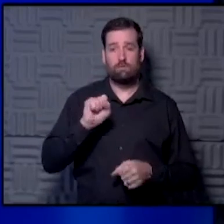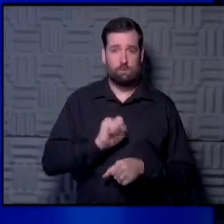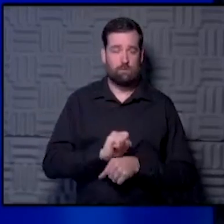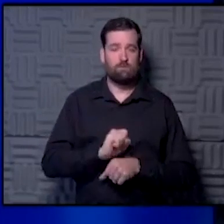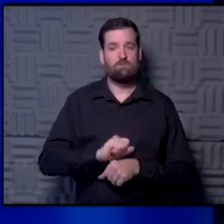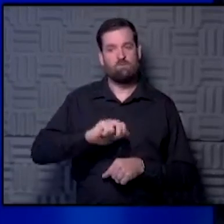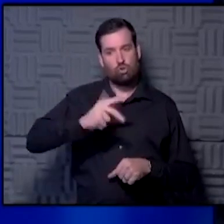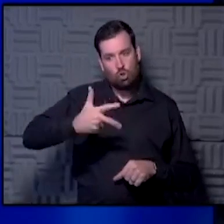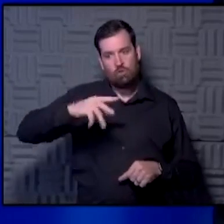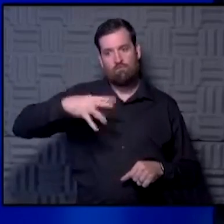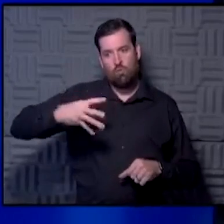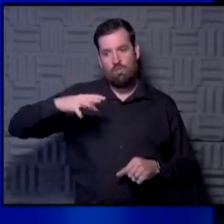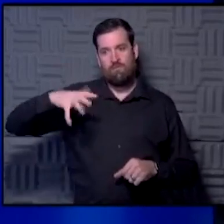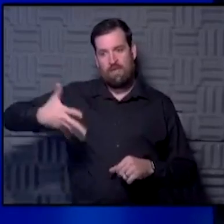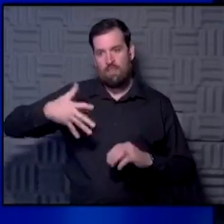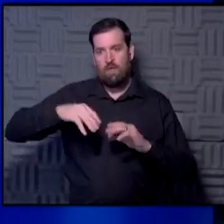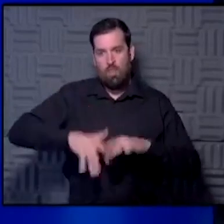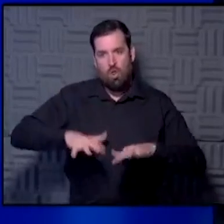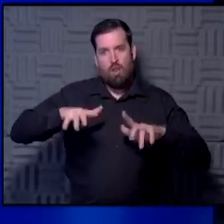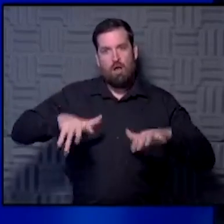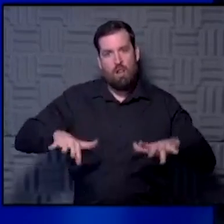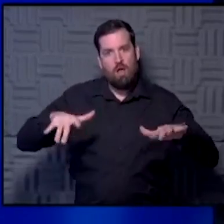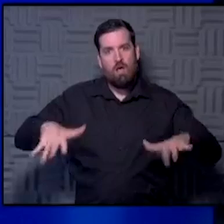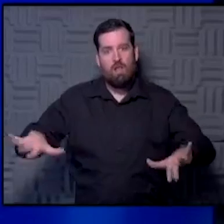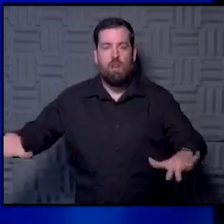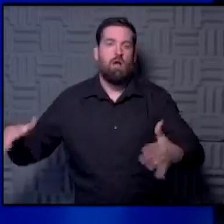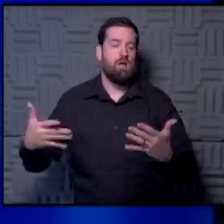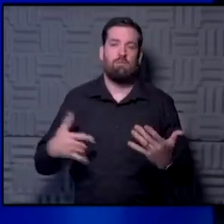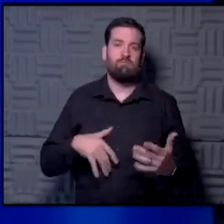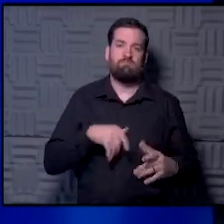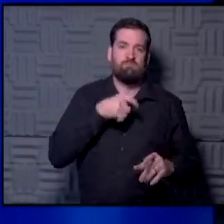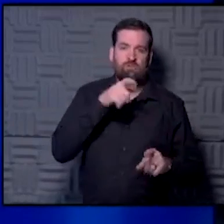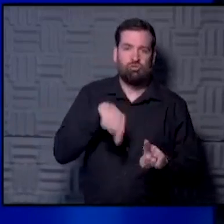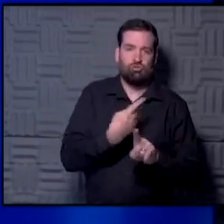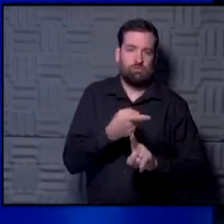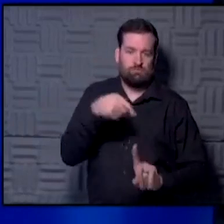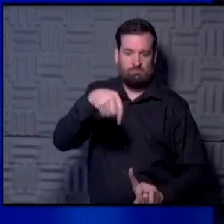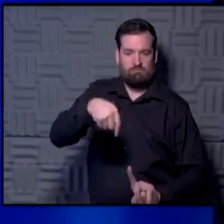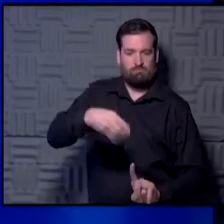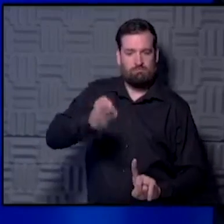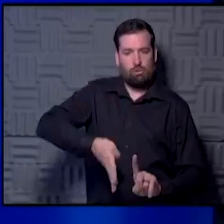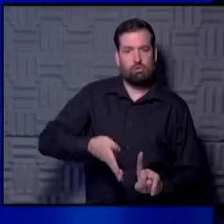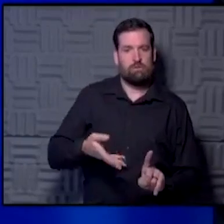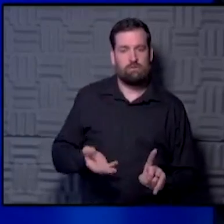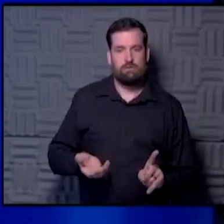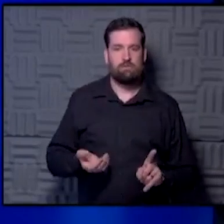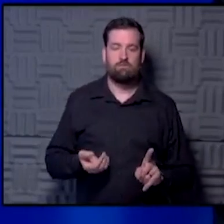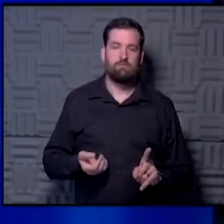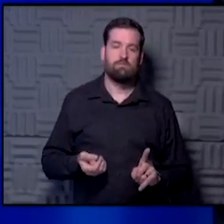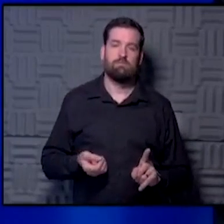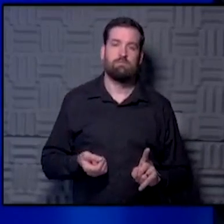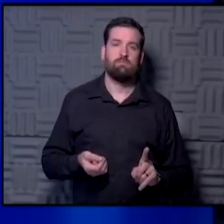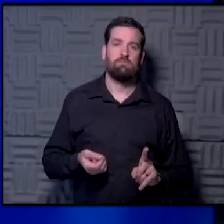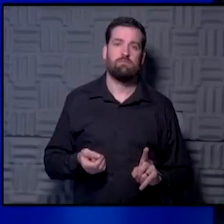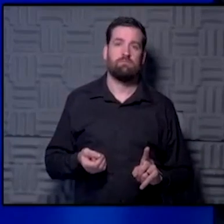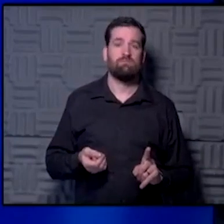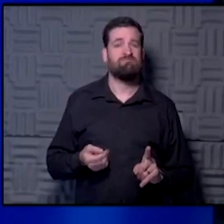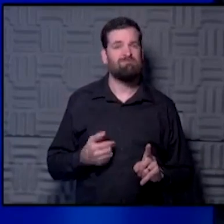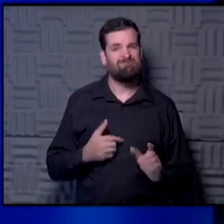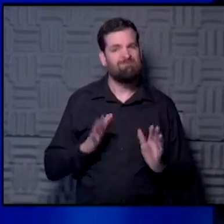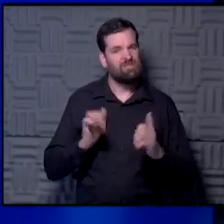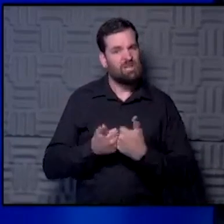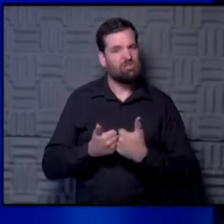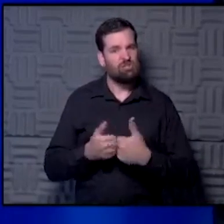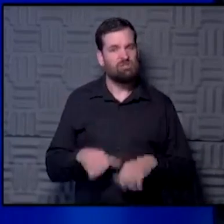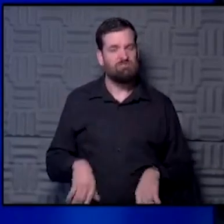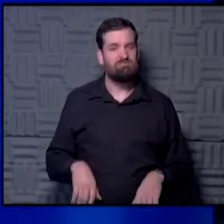3rd, 4th, 5th generation spread beyond the original person. And that's where we're challenged.